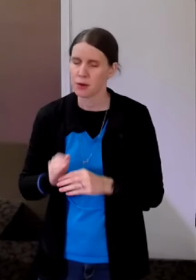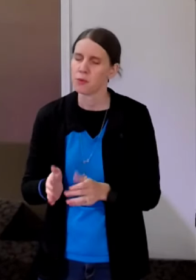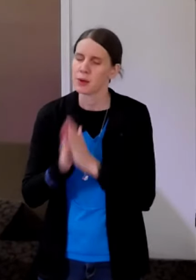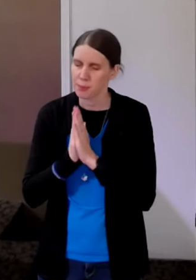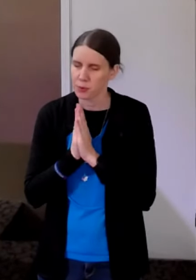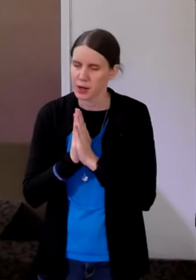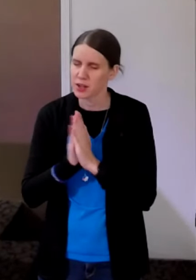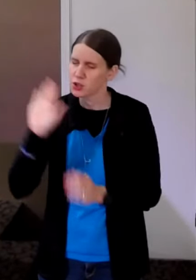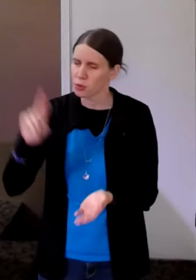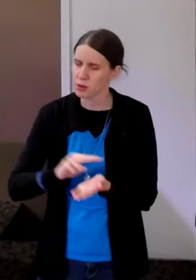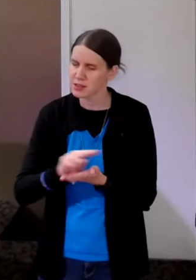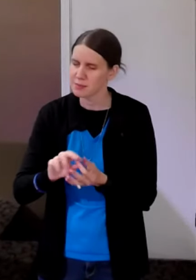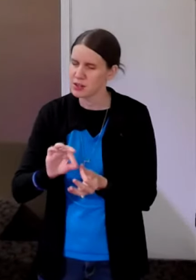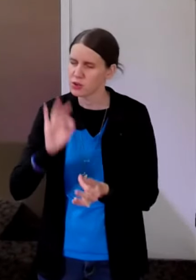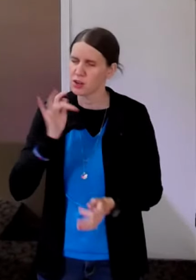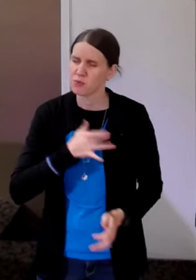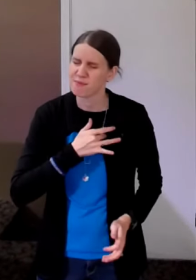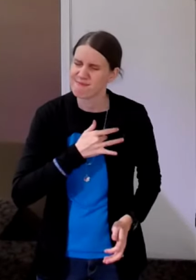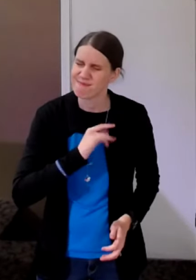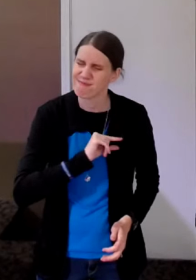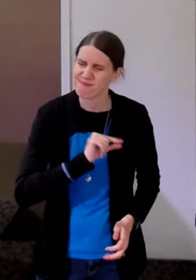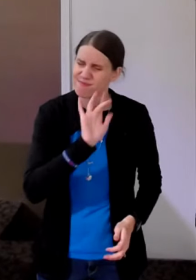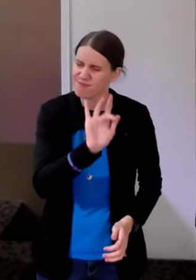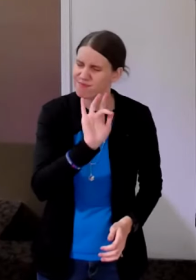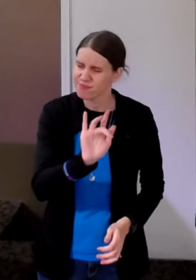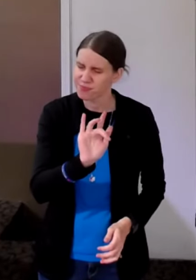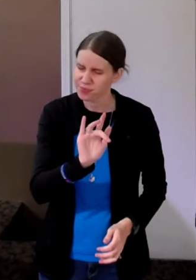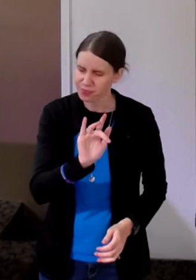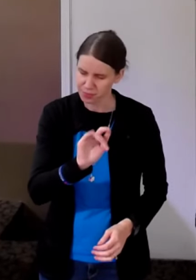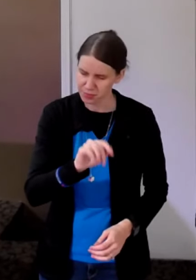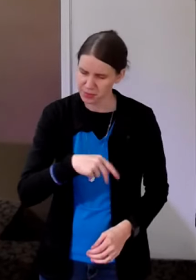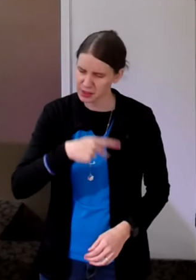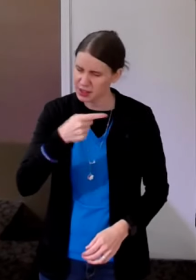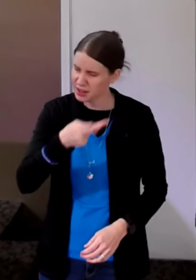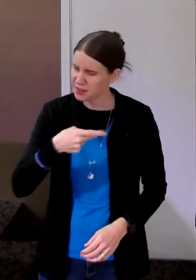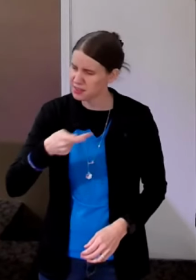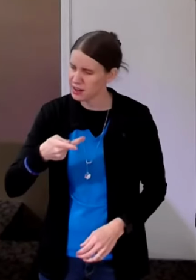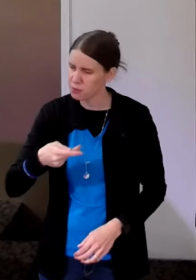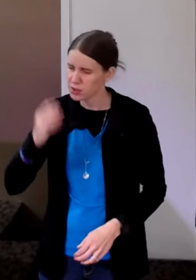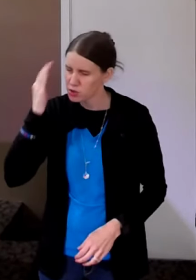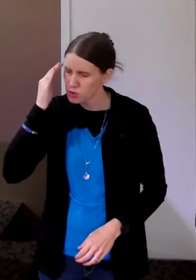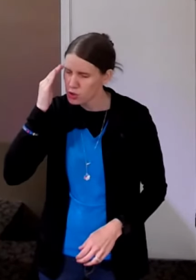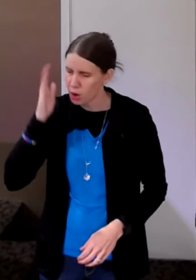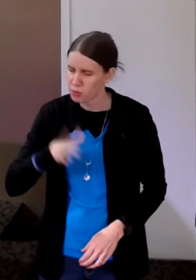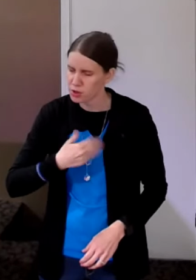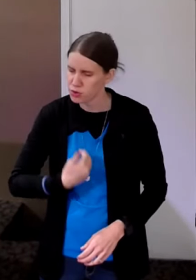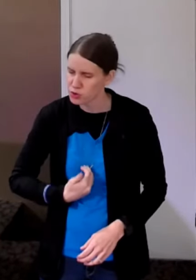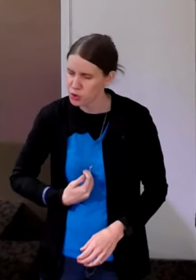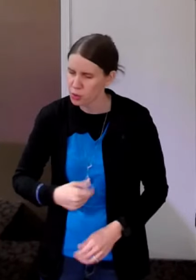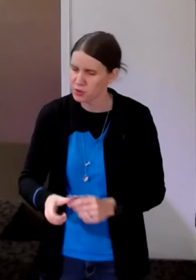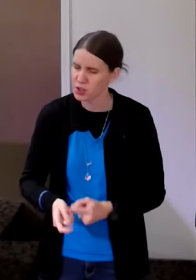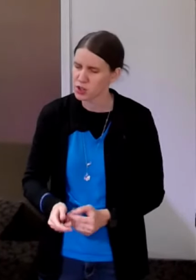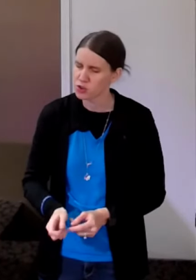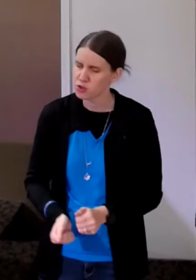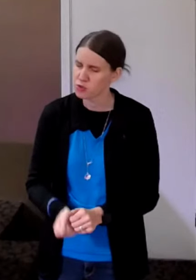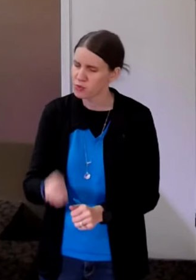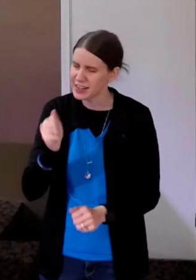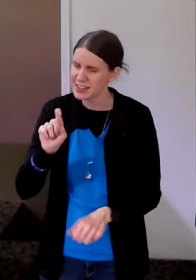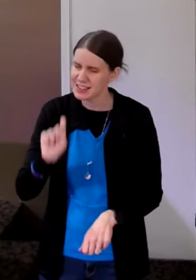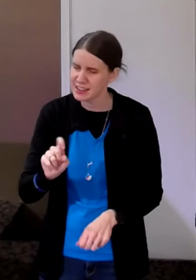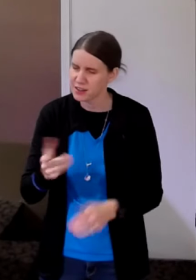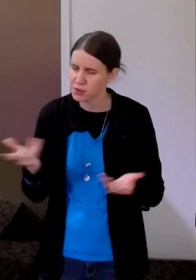your Holy Spirit would draw them to you, that they would come to know their soul's greatest need is Jesus and forgiveness of